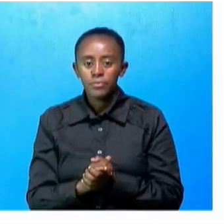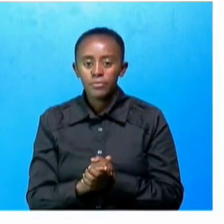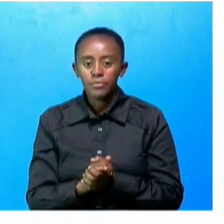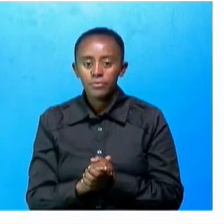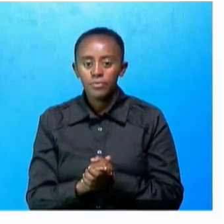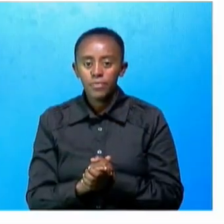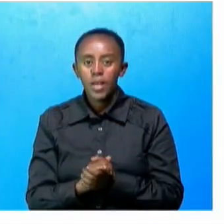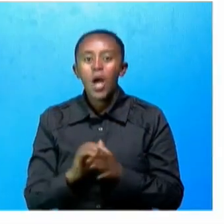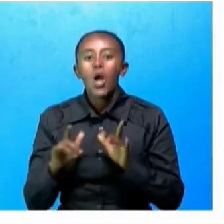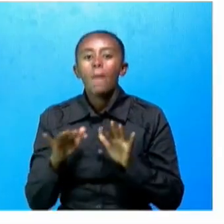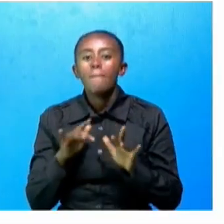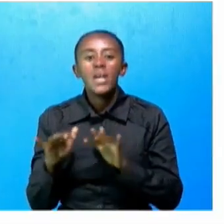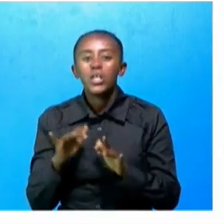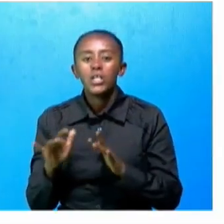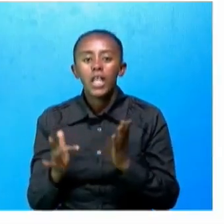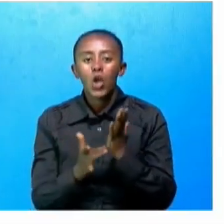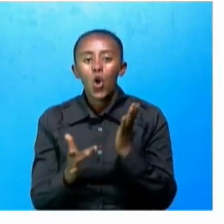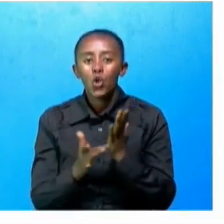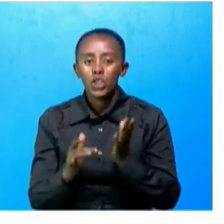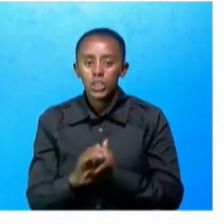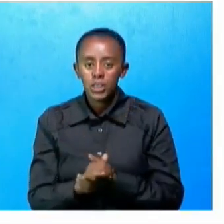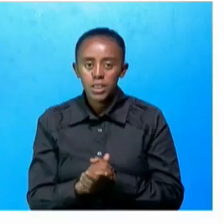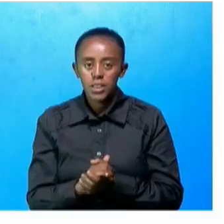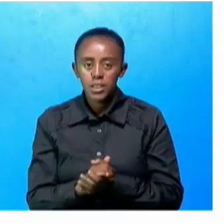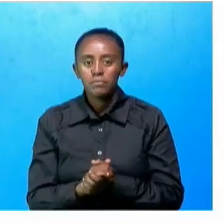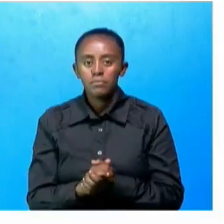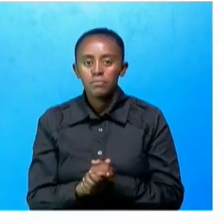Computer Technology.